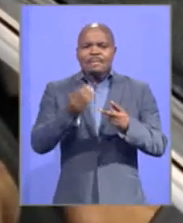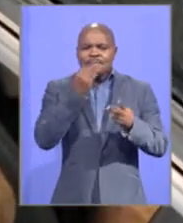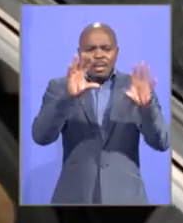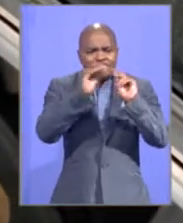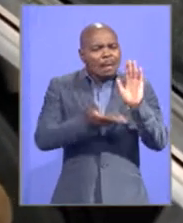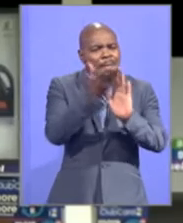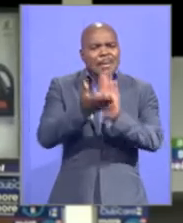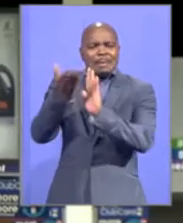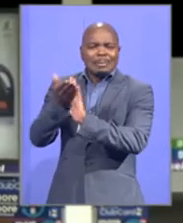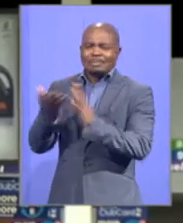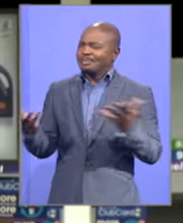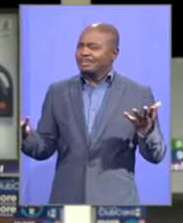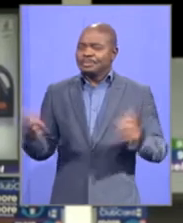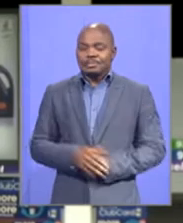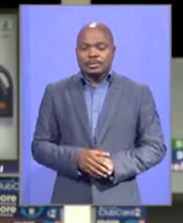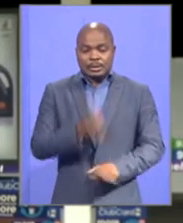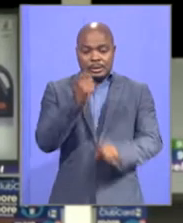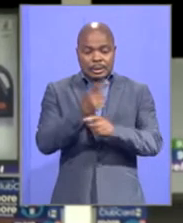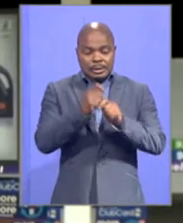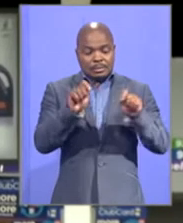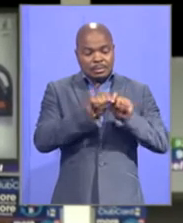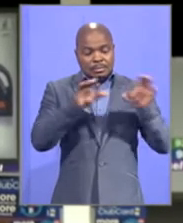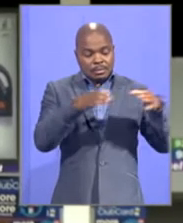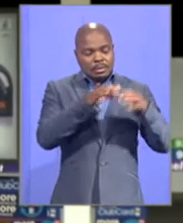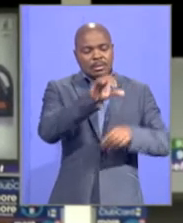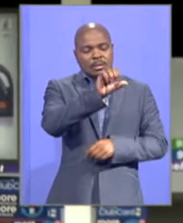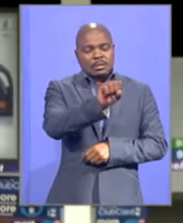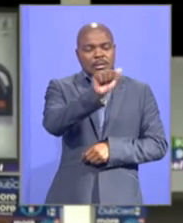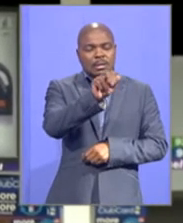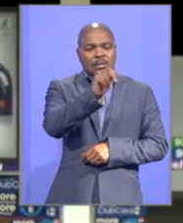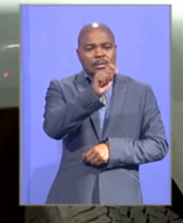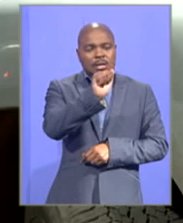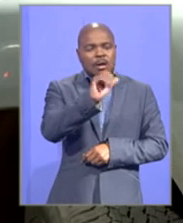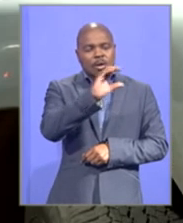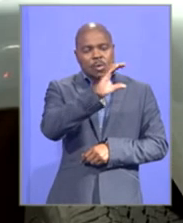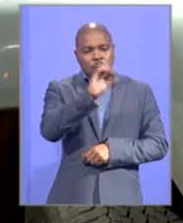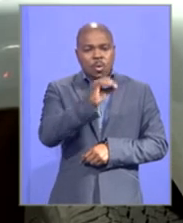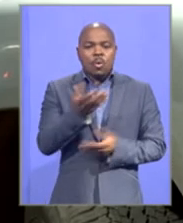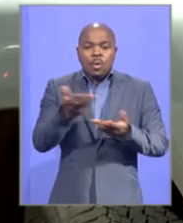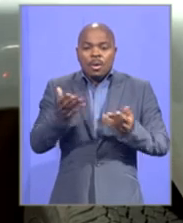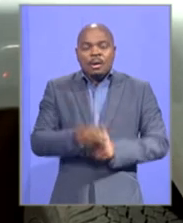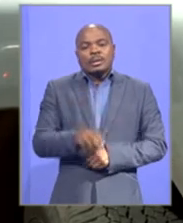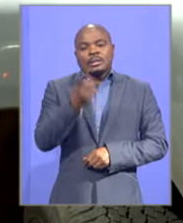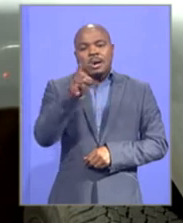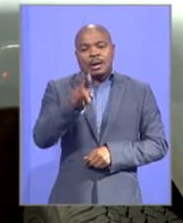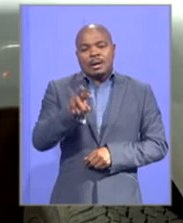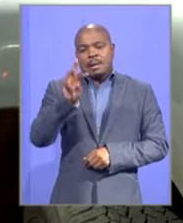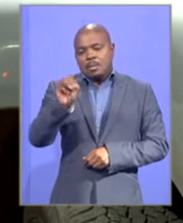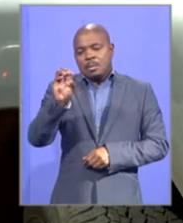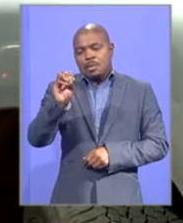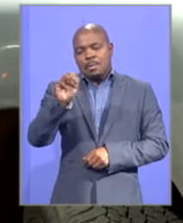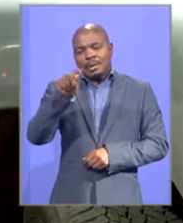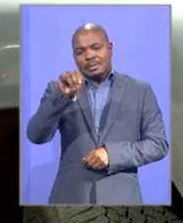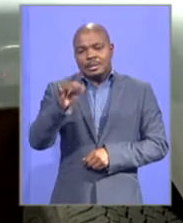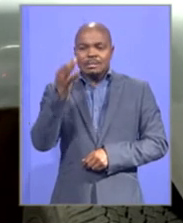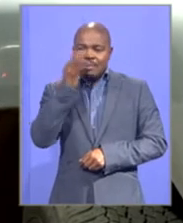going up and up. Mokgatlo wa bora ditekesi wa Santako mo sedikeng sa Dr. Rutsigo mo Tsemompati wa re go oketsa sebaka sa madi a namolo mo